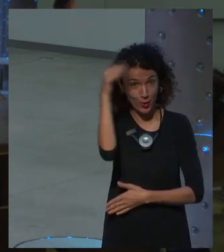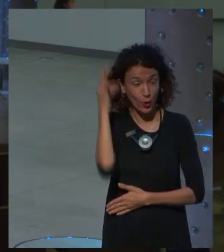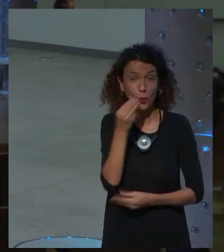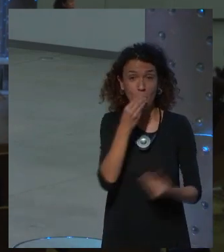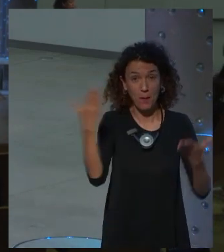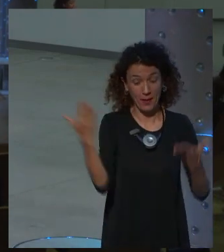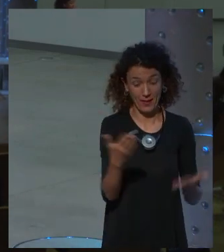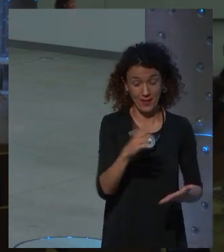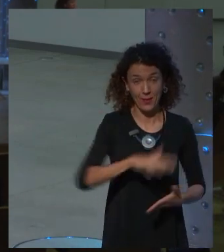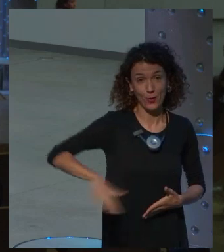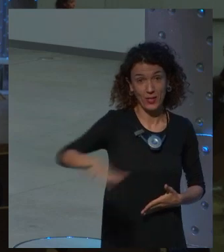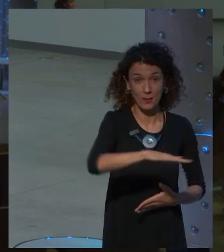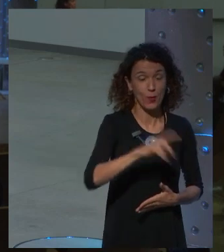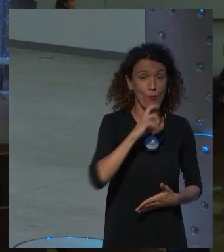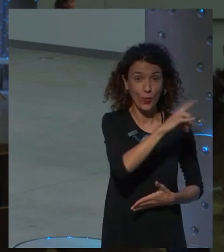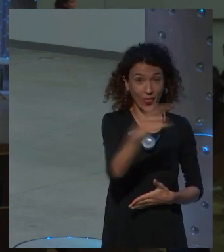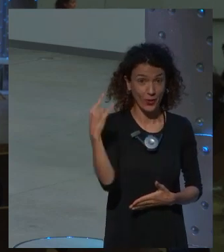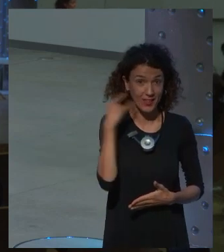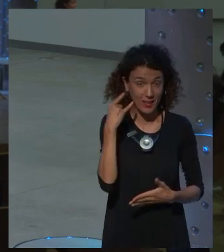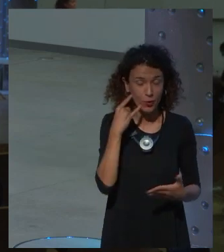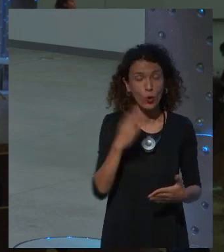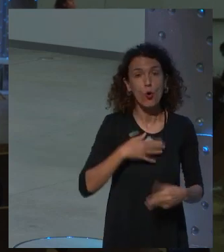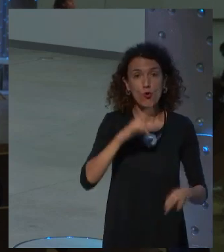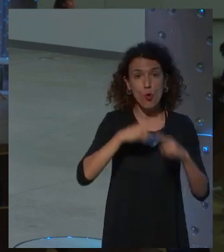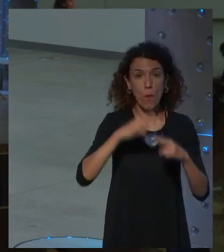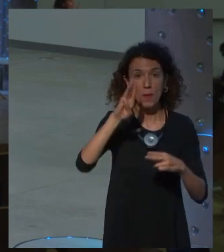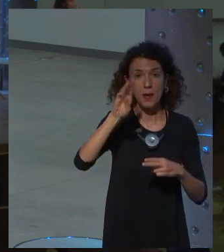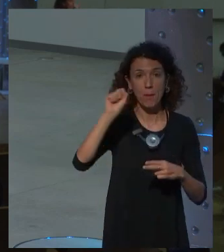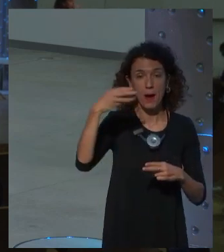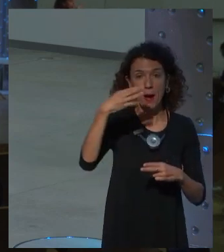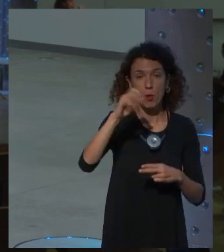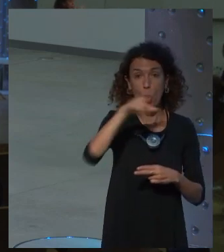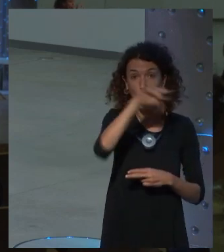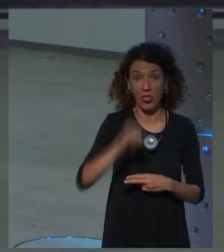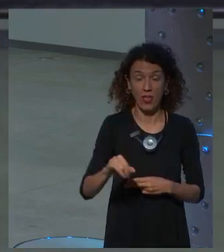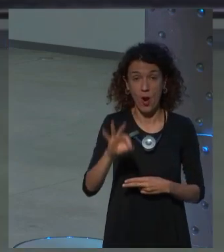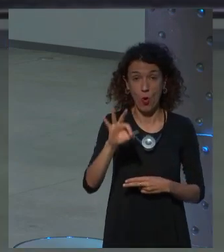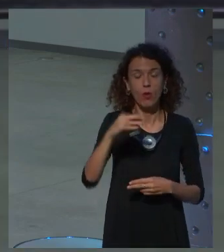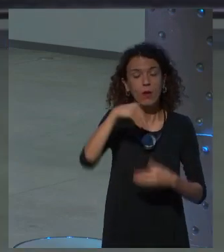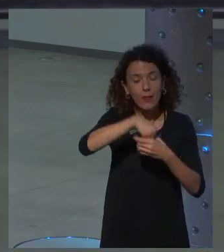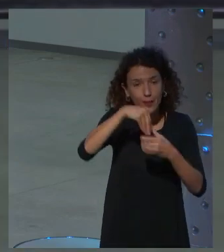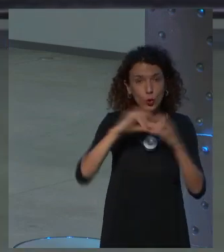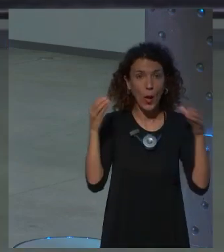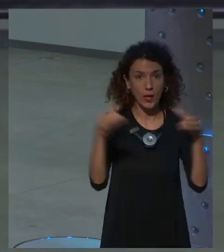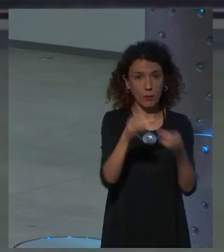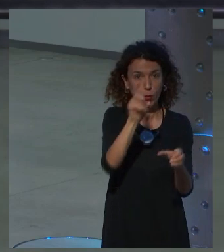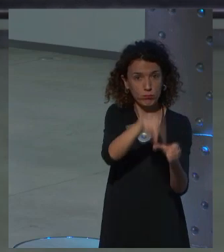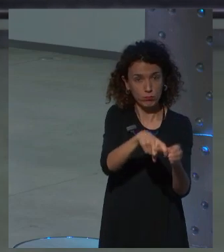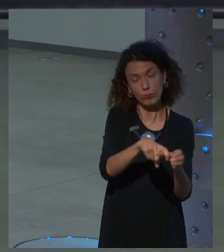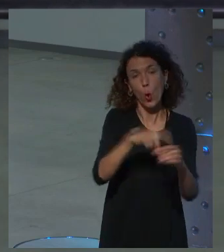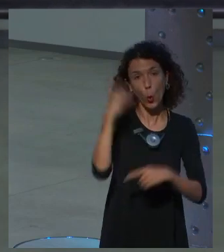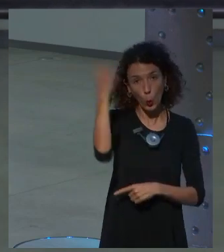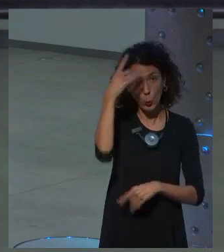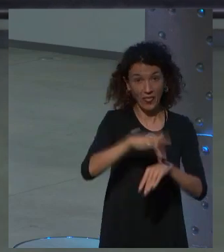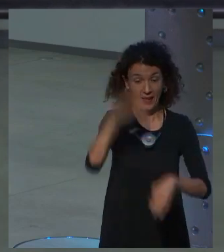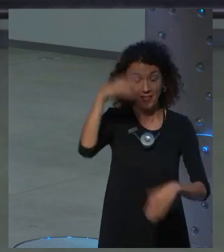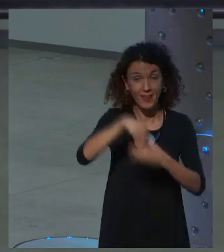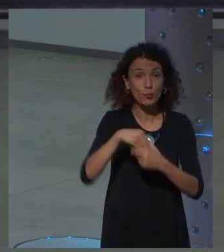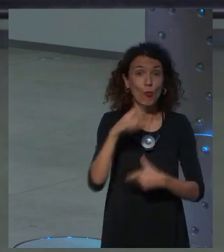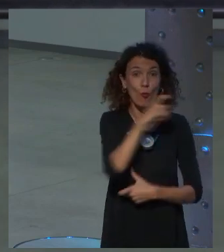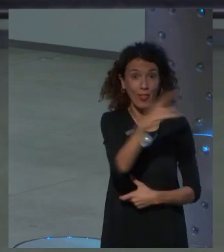Good afternoon, everyone, and welcome to the Espacio Fundación Telefónica. I'm Pablo González. I'm part of the team of